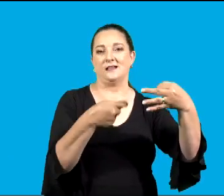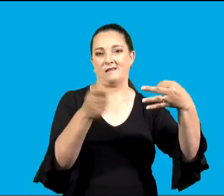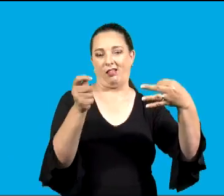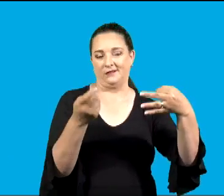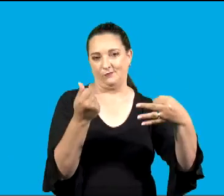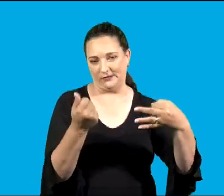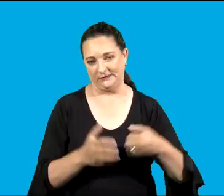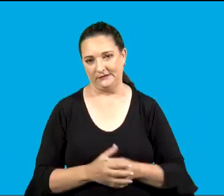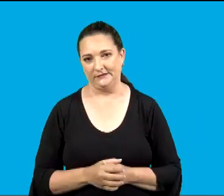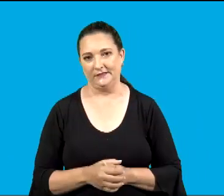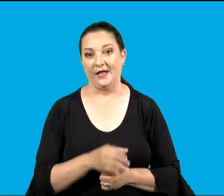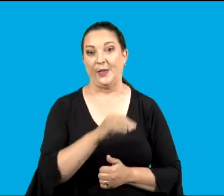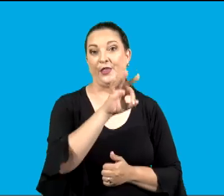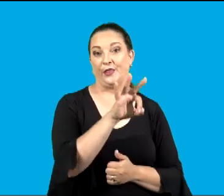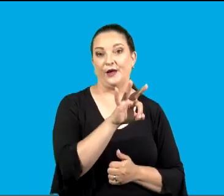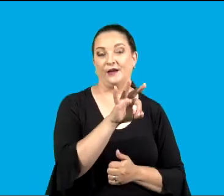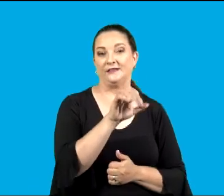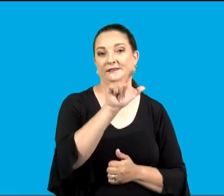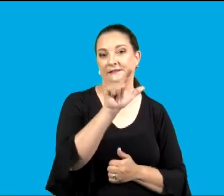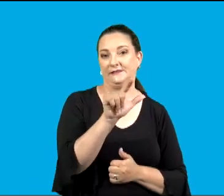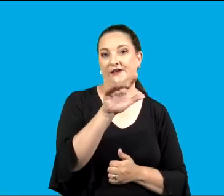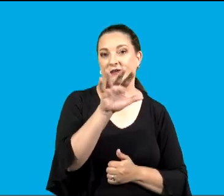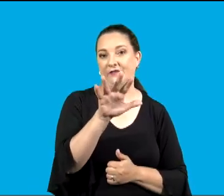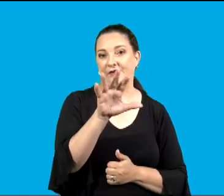give me my sales, which is